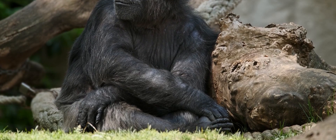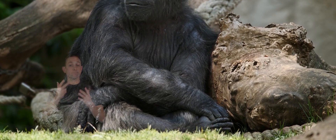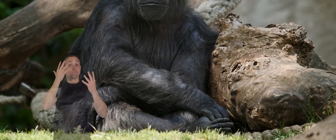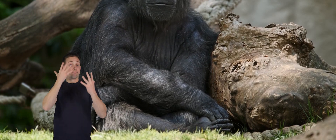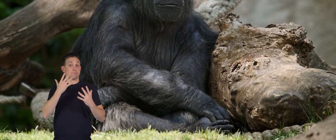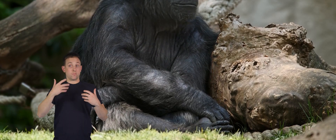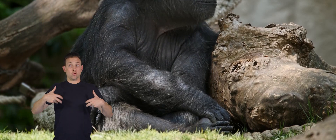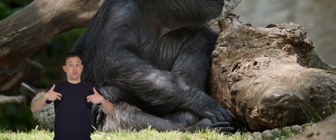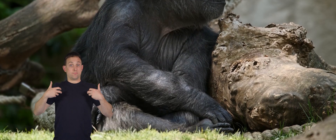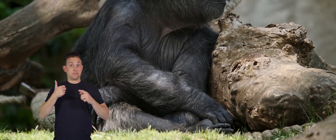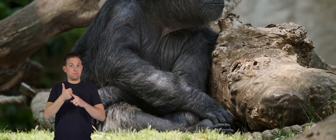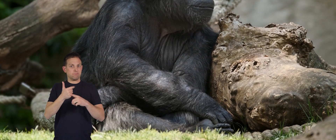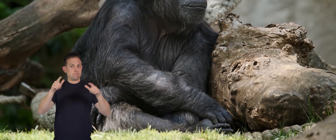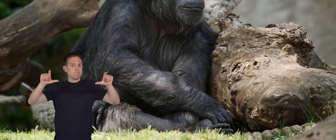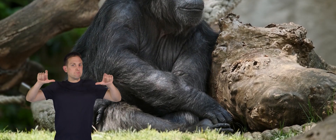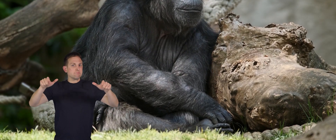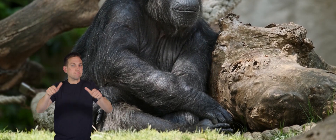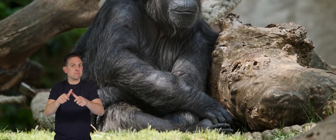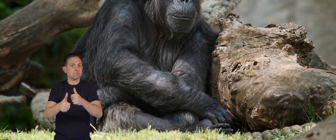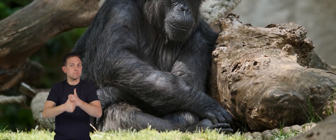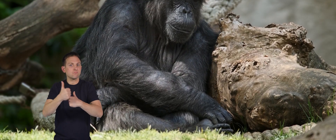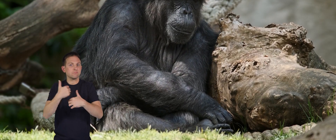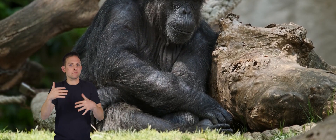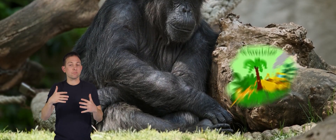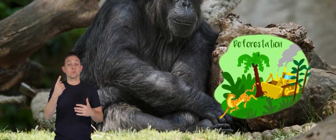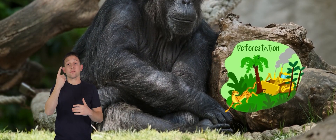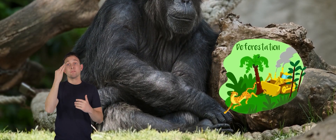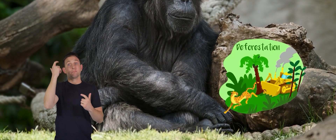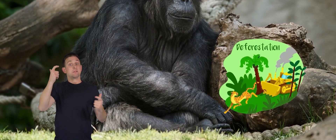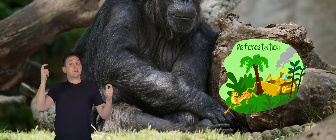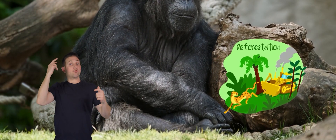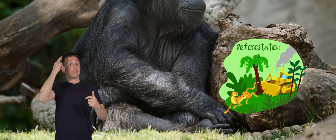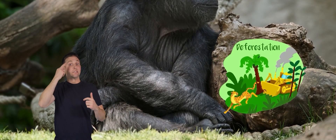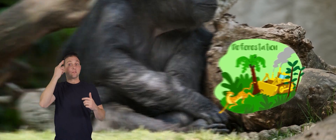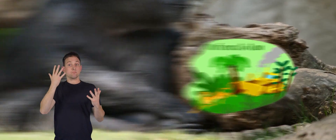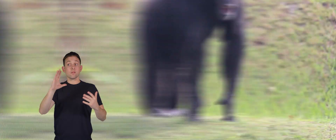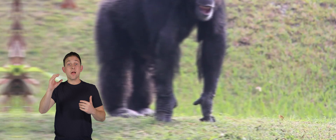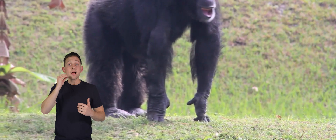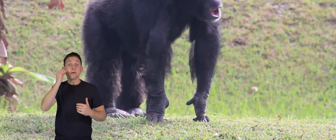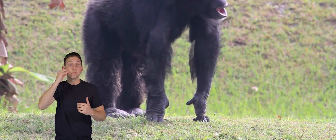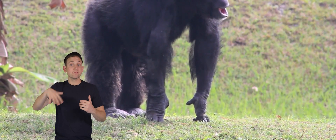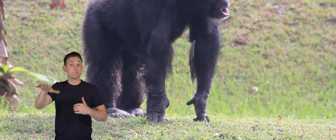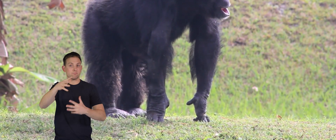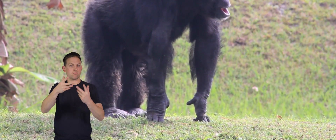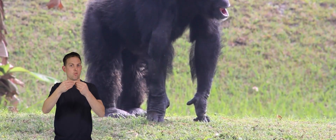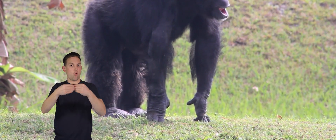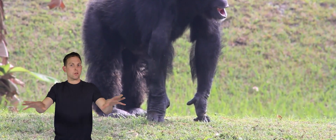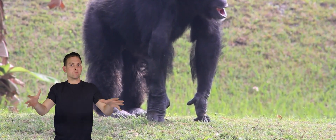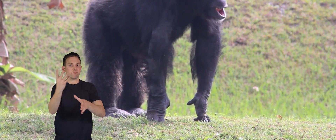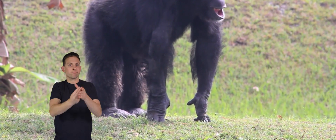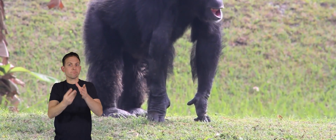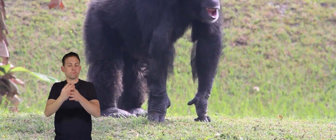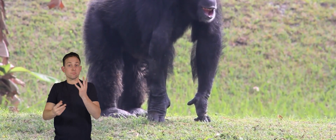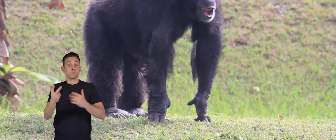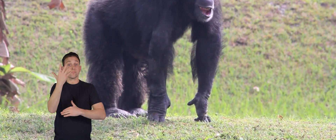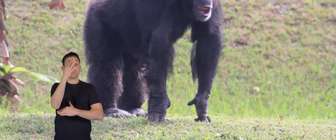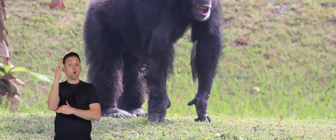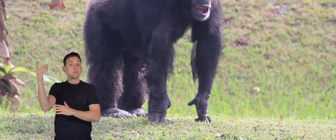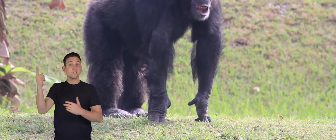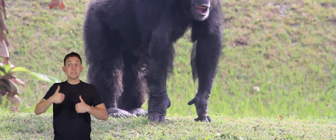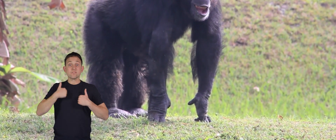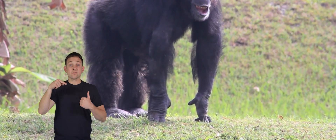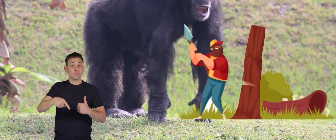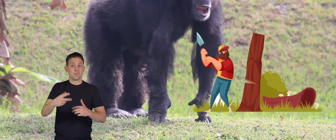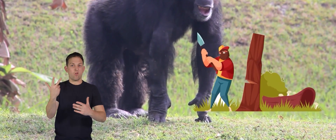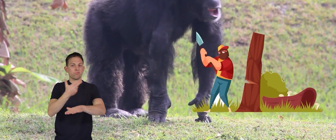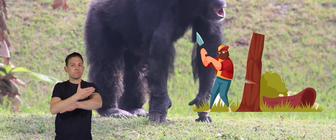currently endangered one of the biggest reasons for this is habitat loss the forests where they live are being cut down